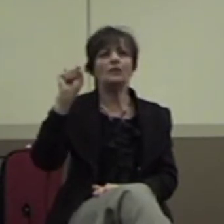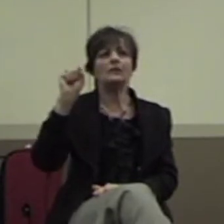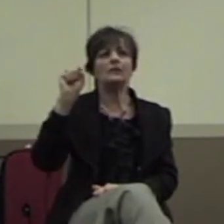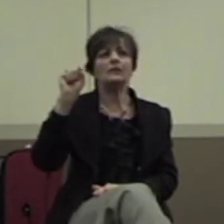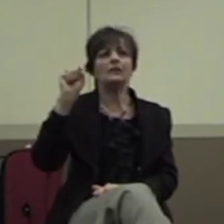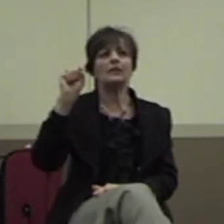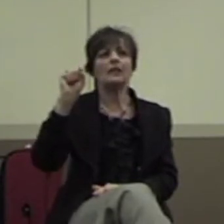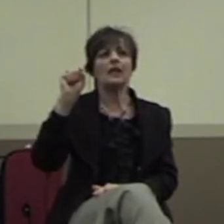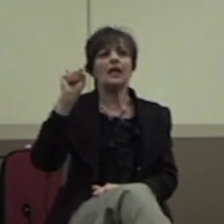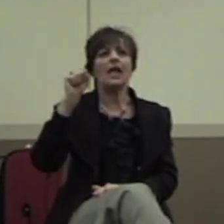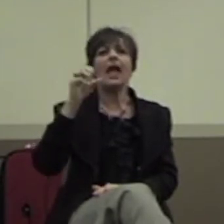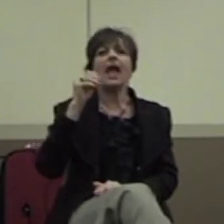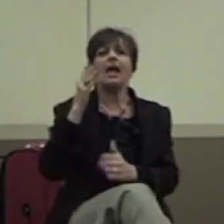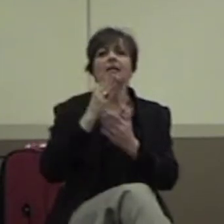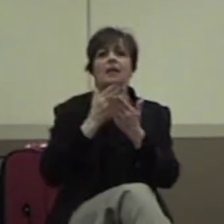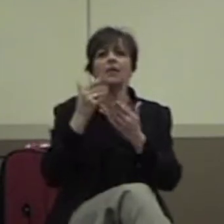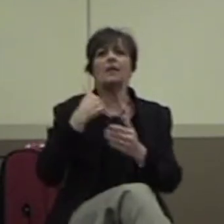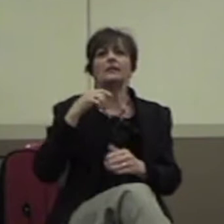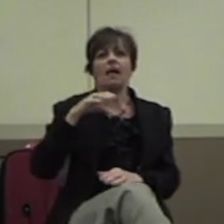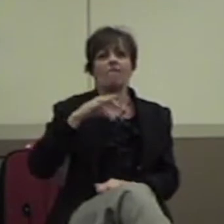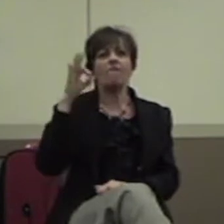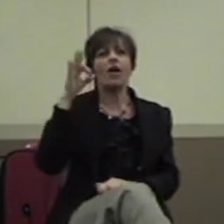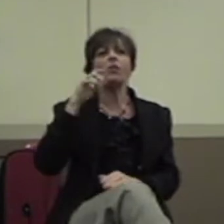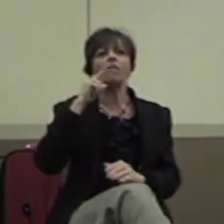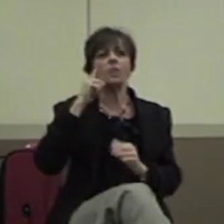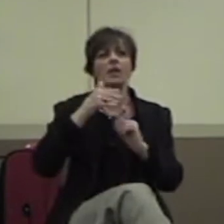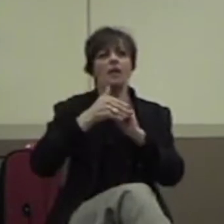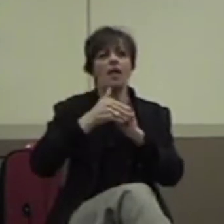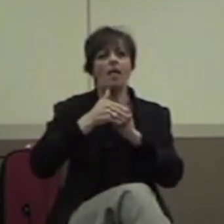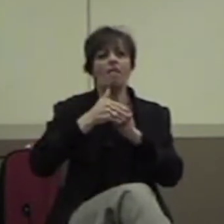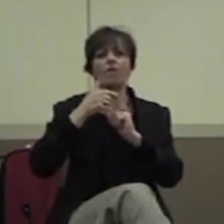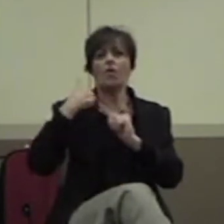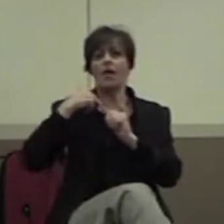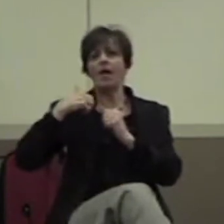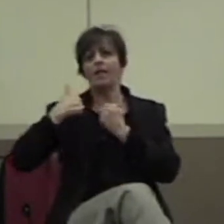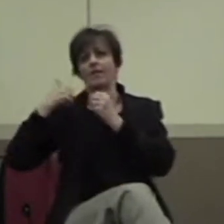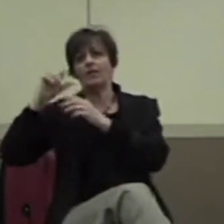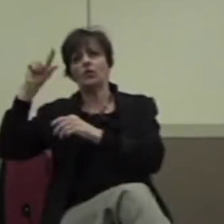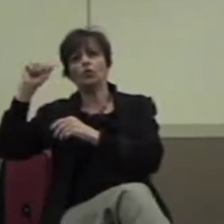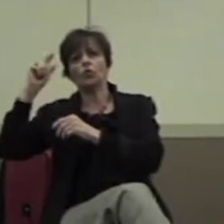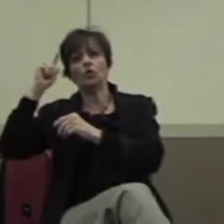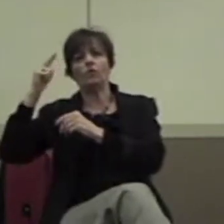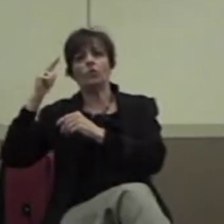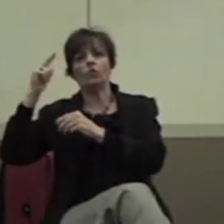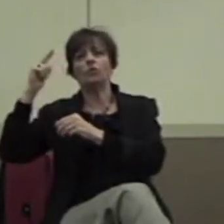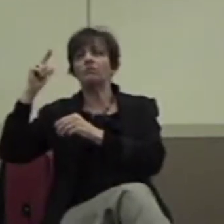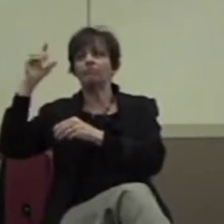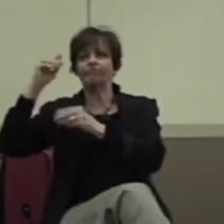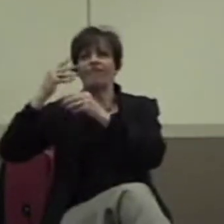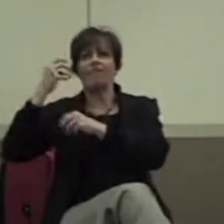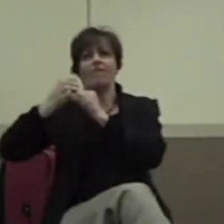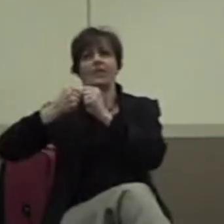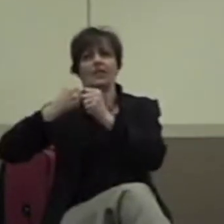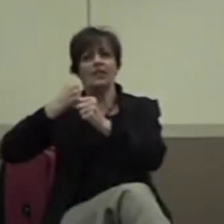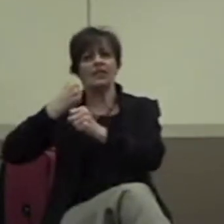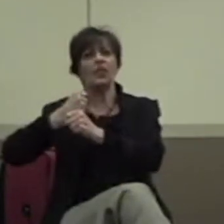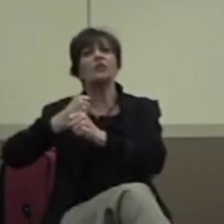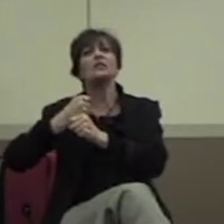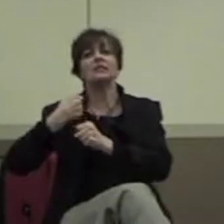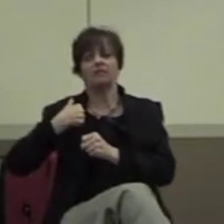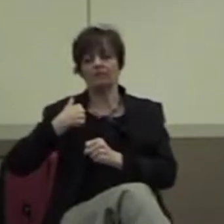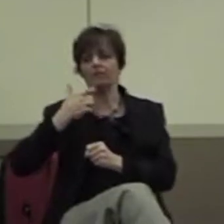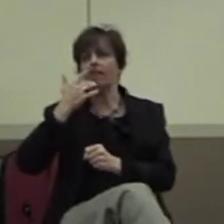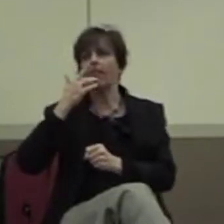that I have found have been very helpful. I lived in Georgia for 5 years, and I was